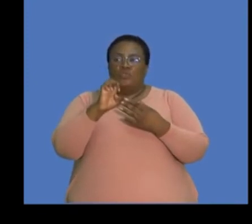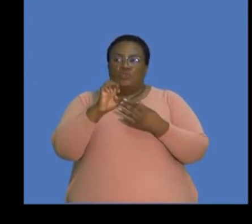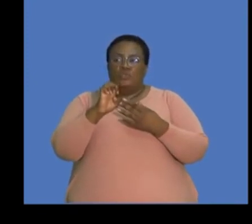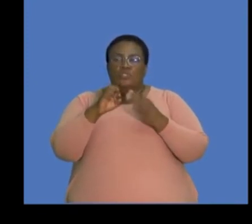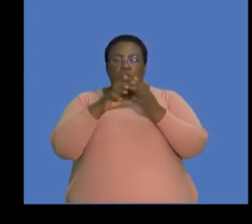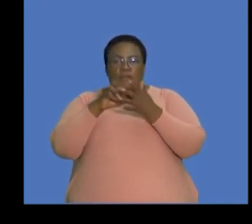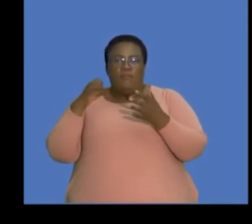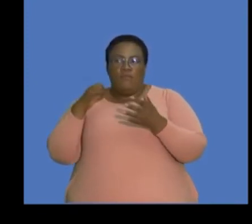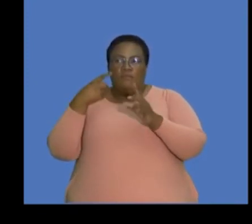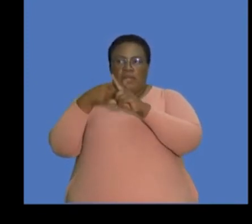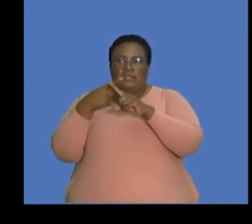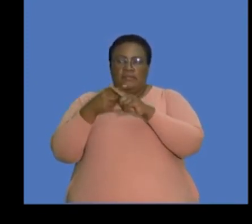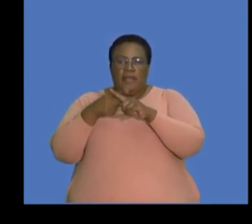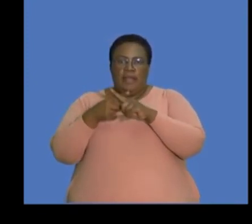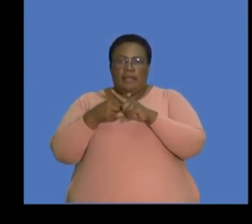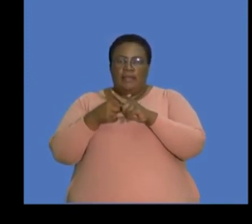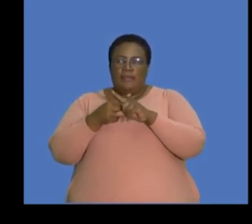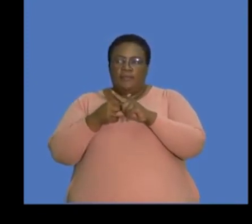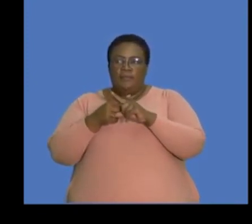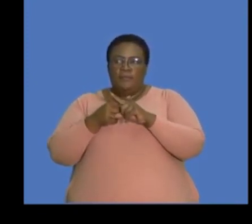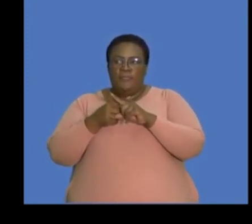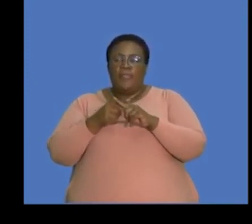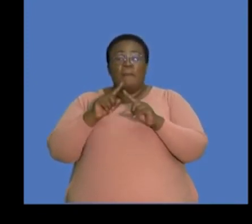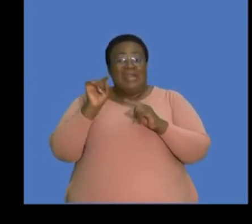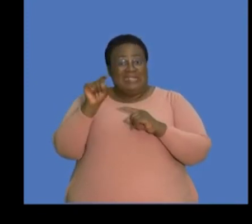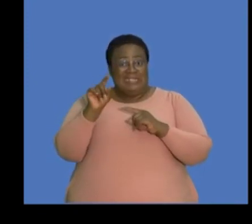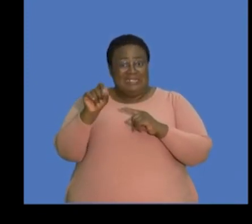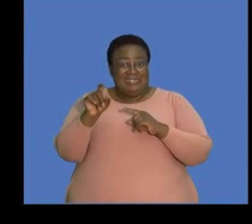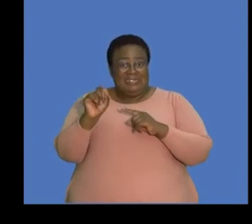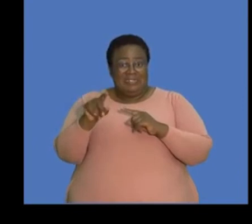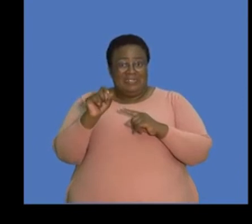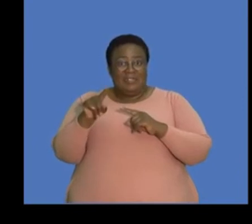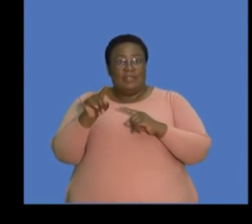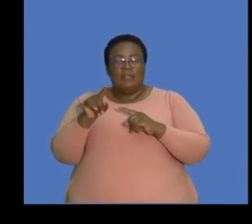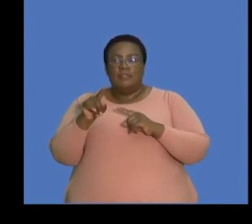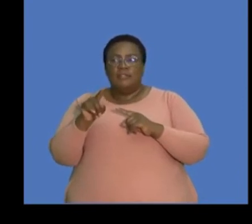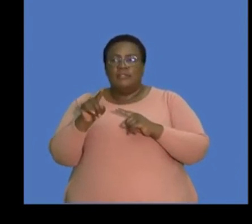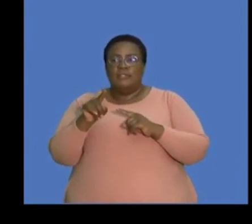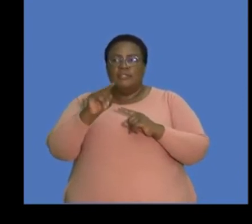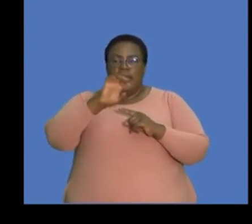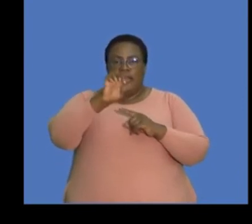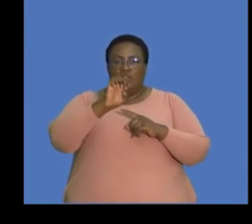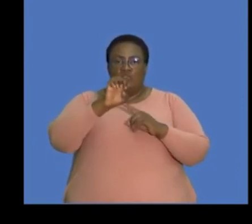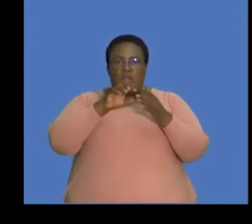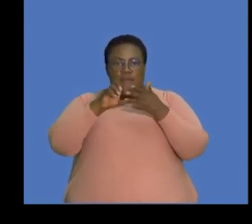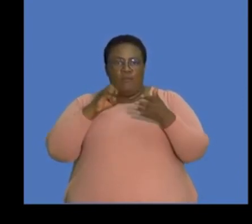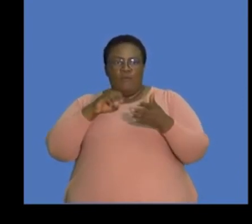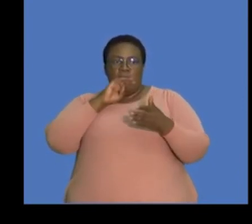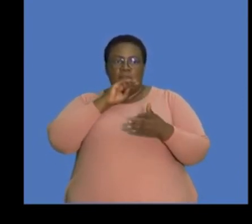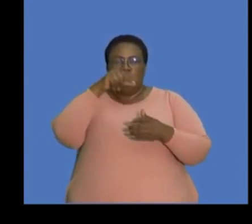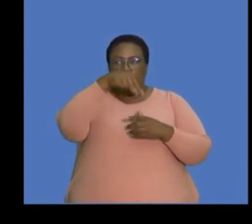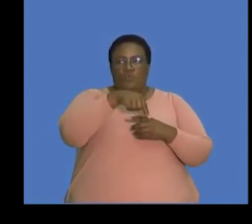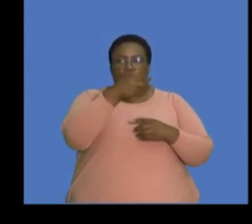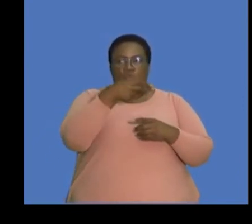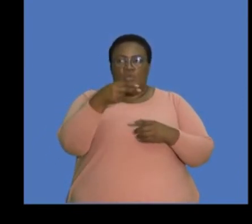removed multiplied by the charge of an electron. But this charge of the electron which is removed, it means then Q is equals